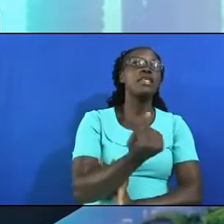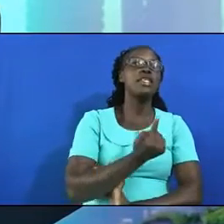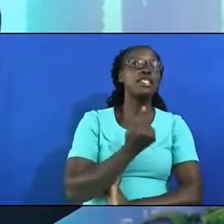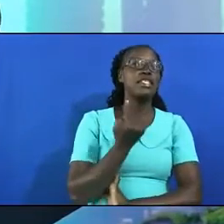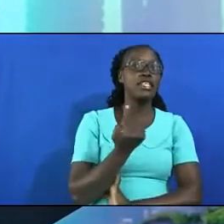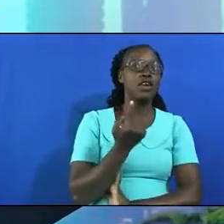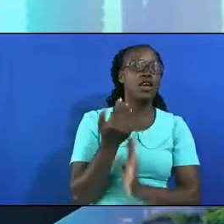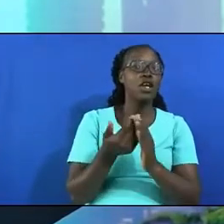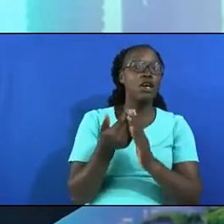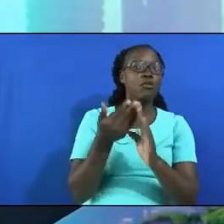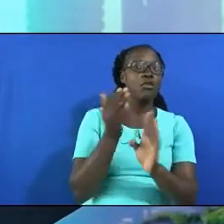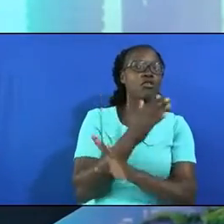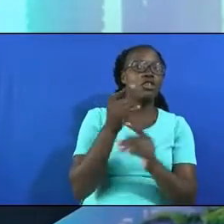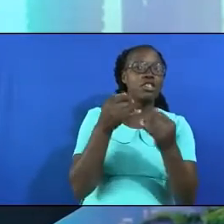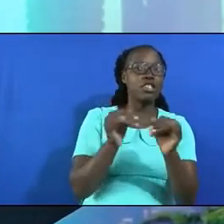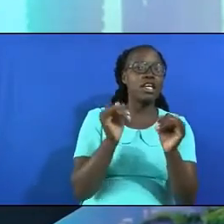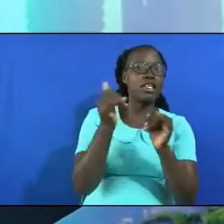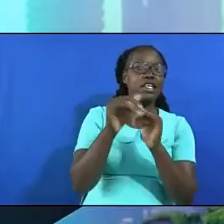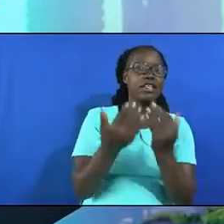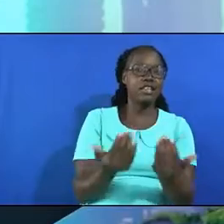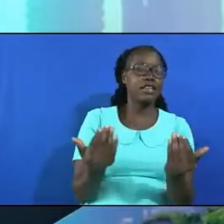single before trying anything.